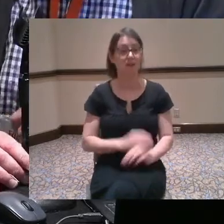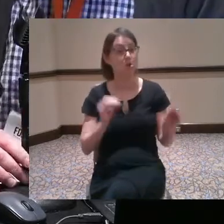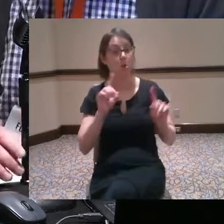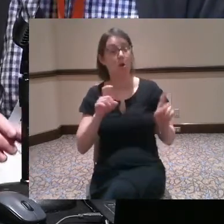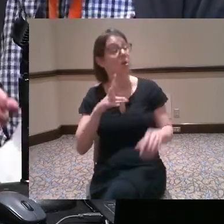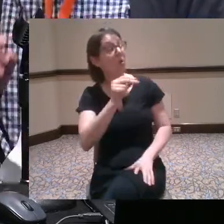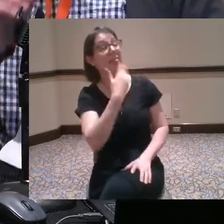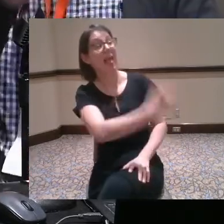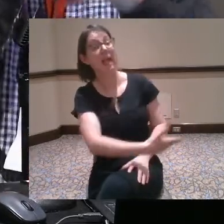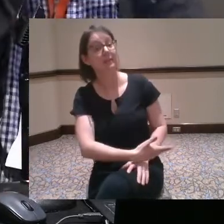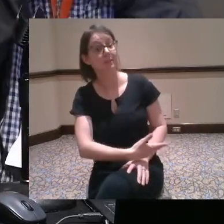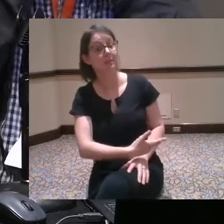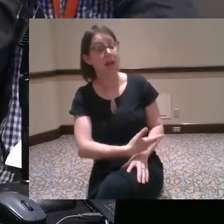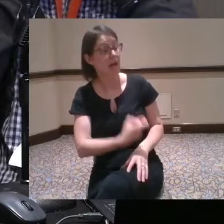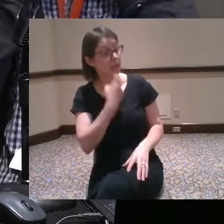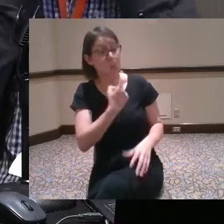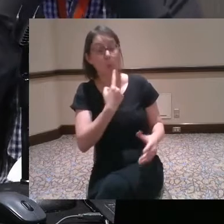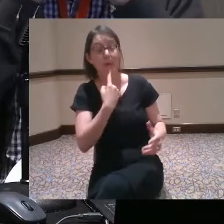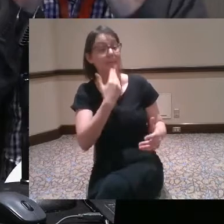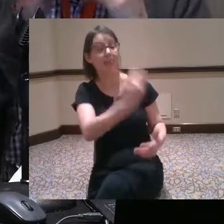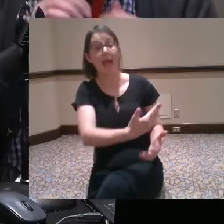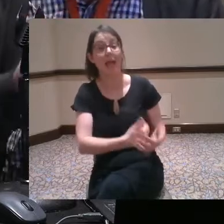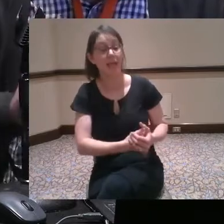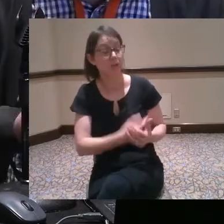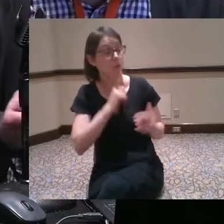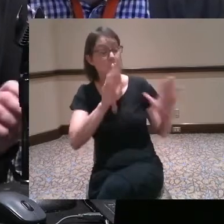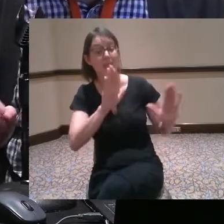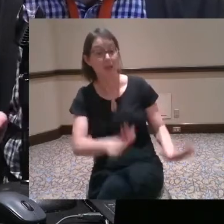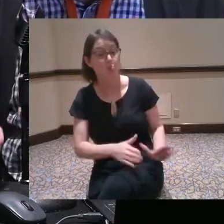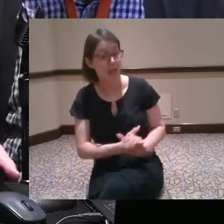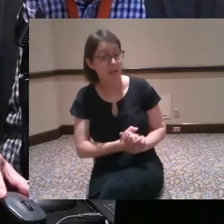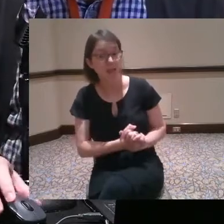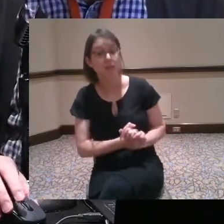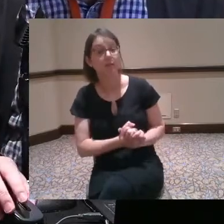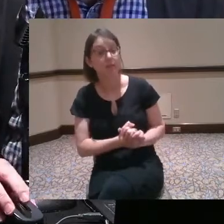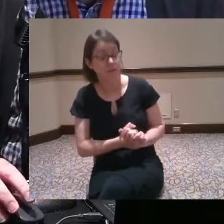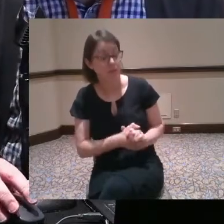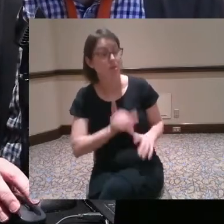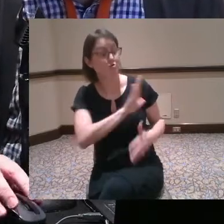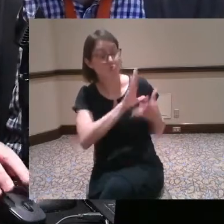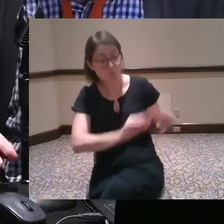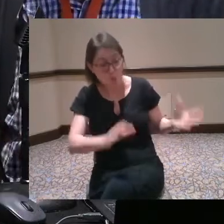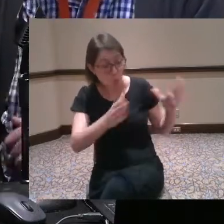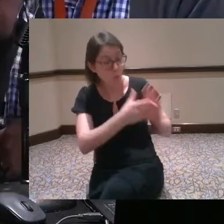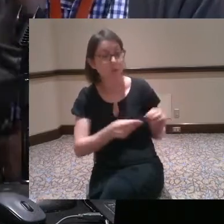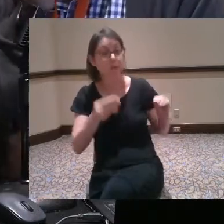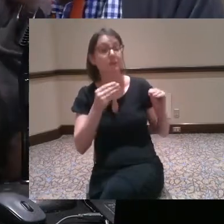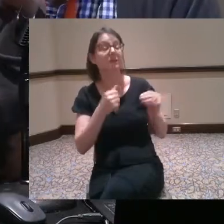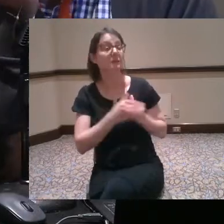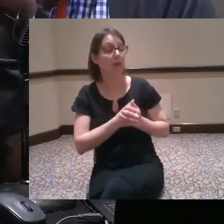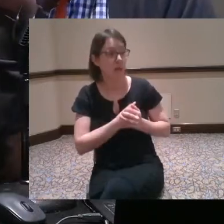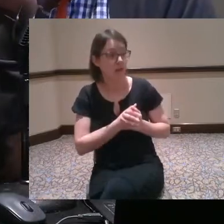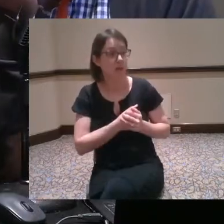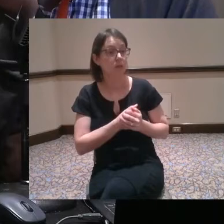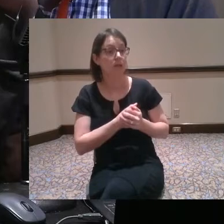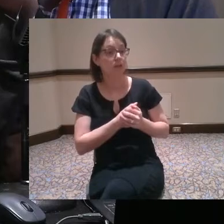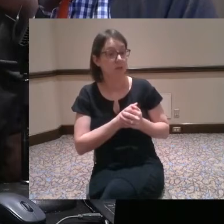Just thanks. Thanks so much. I mean, it's really great to hear your stories